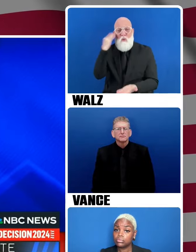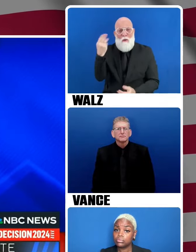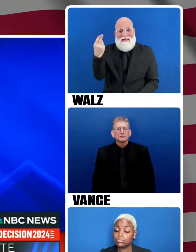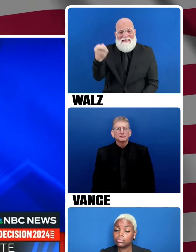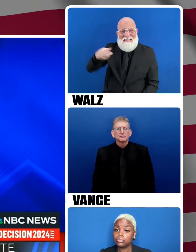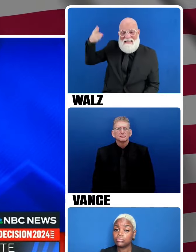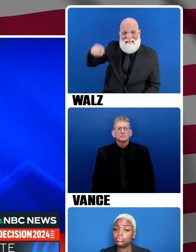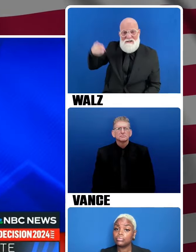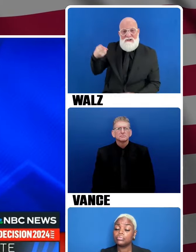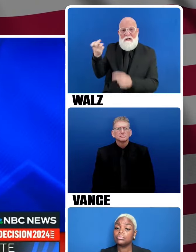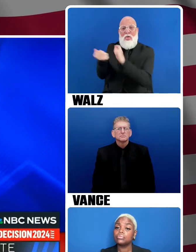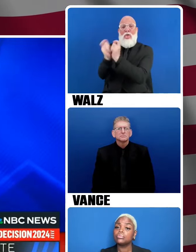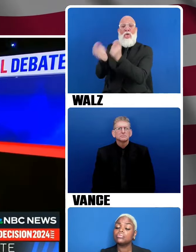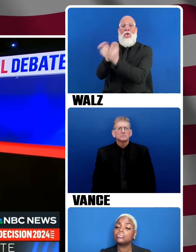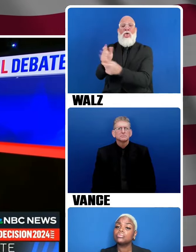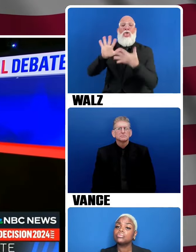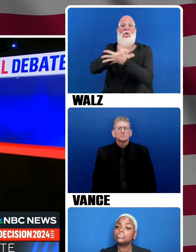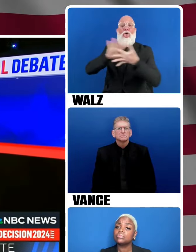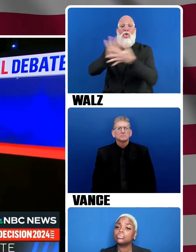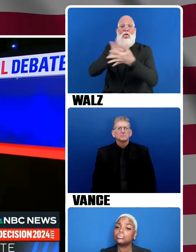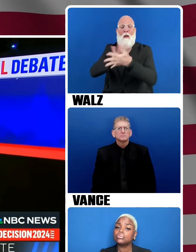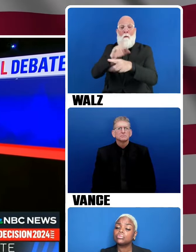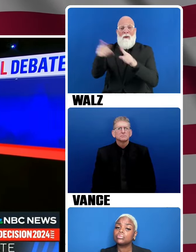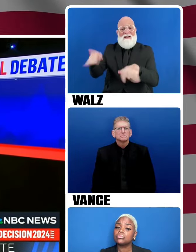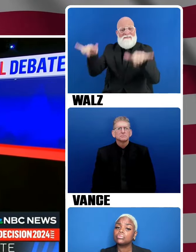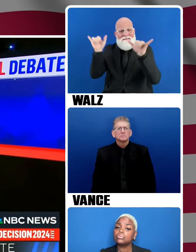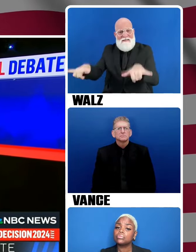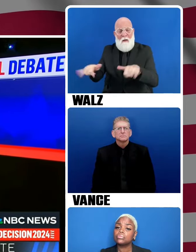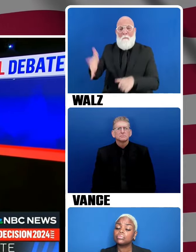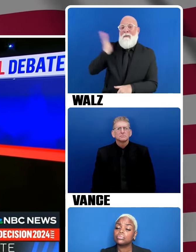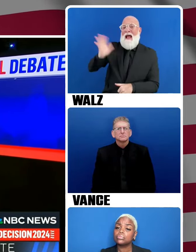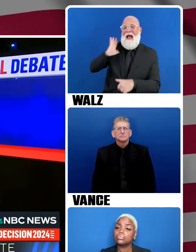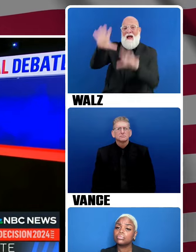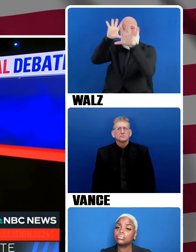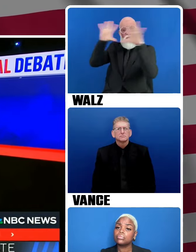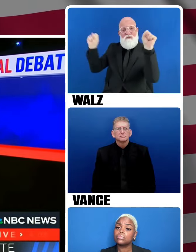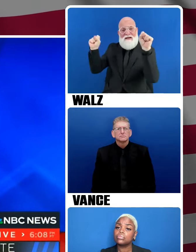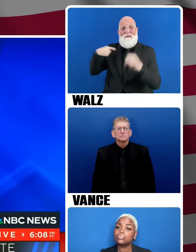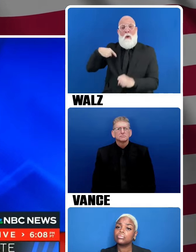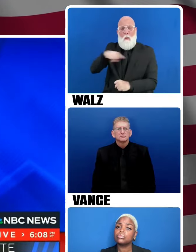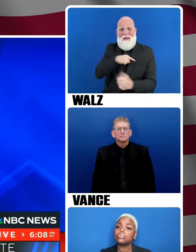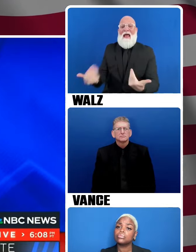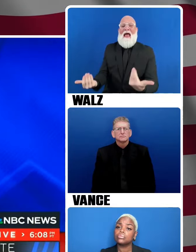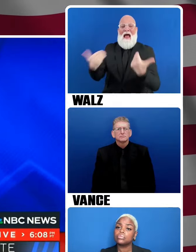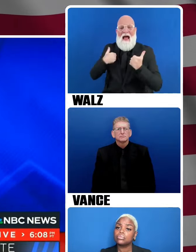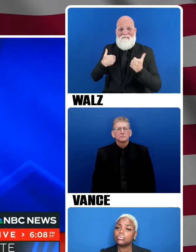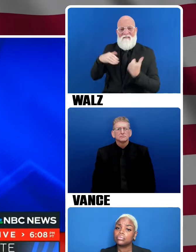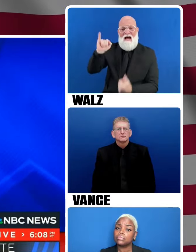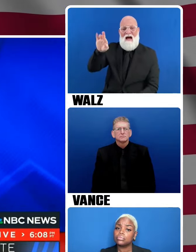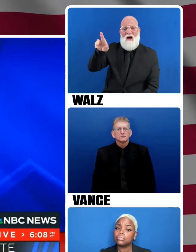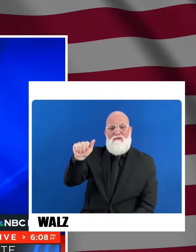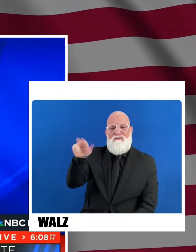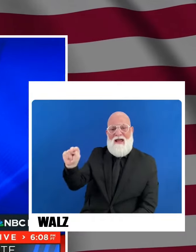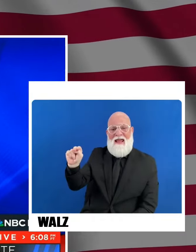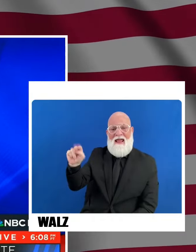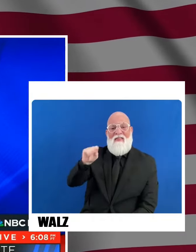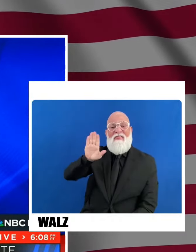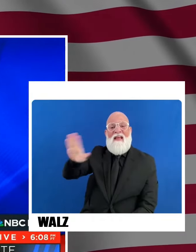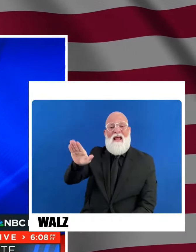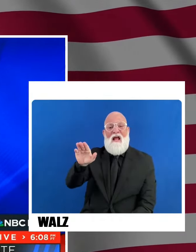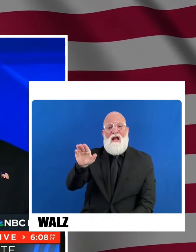nations that had boxed Iran's nuclear program in, the inability to advance it. Donald Trump pulled that program and